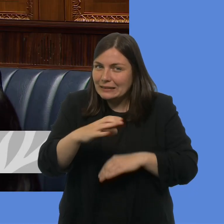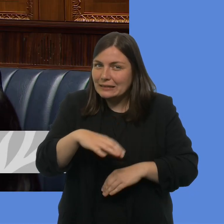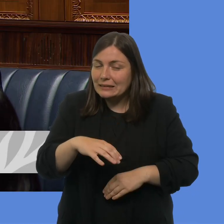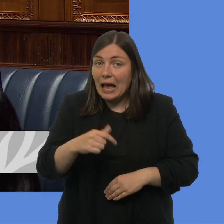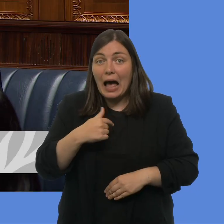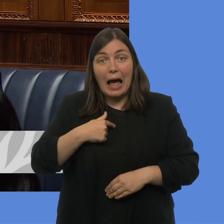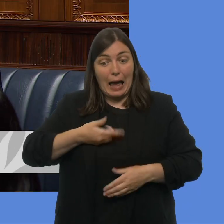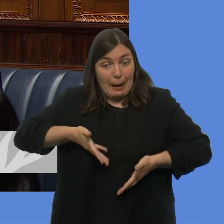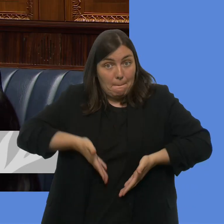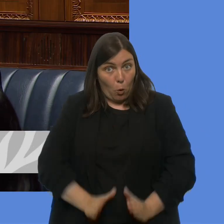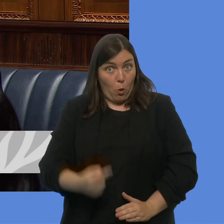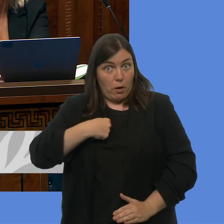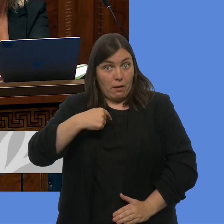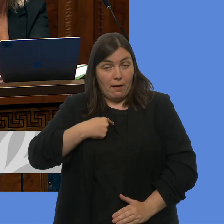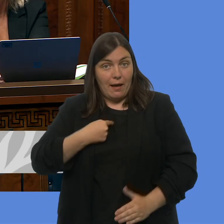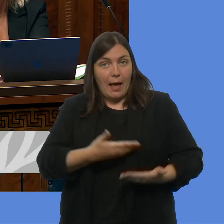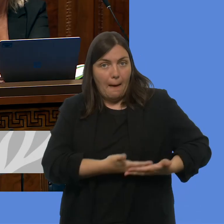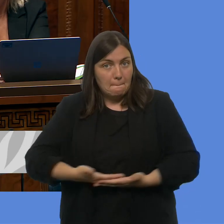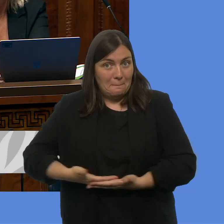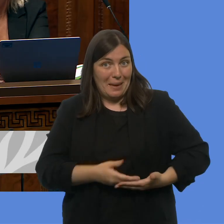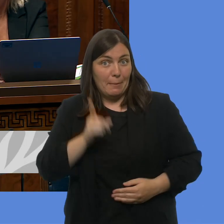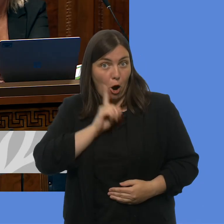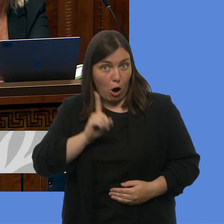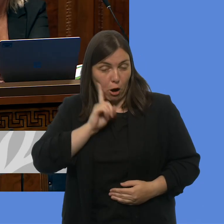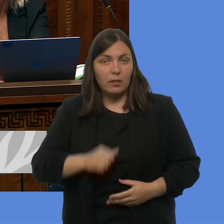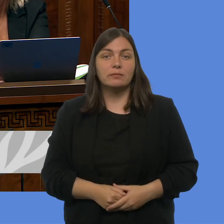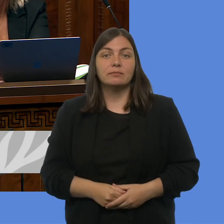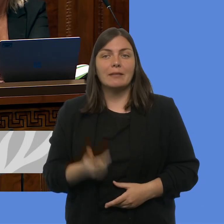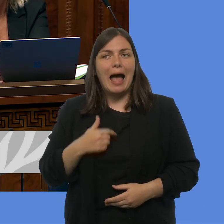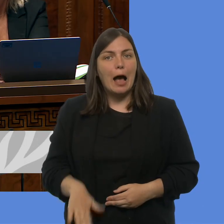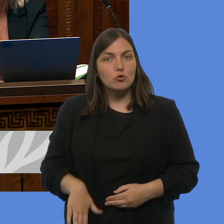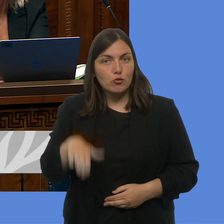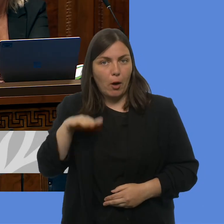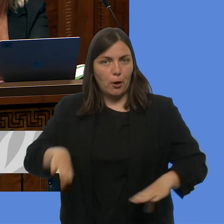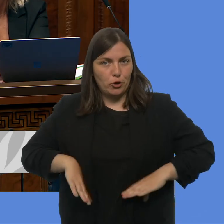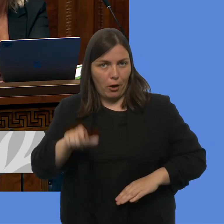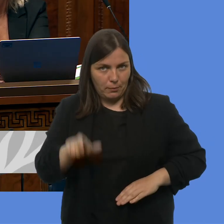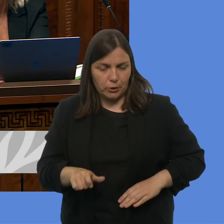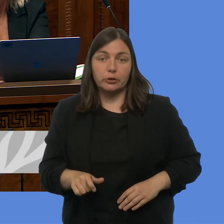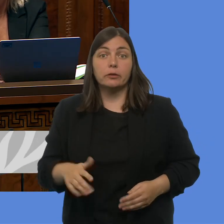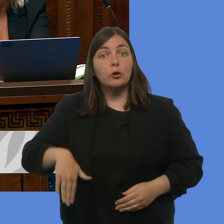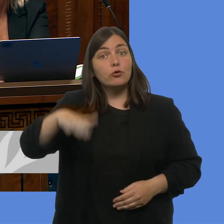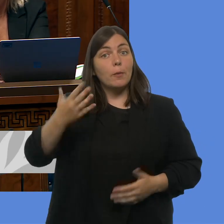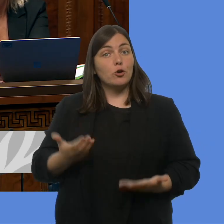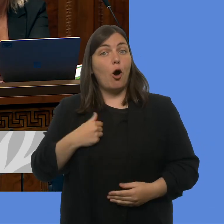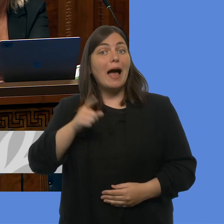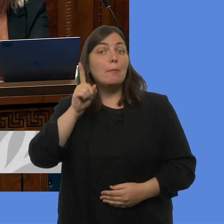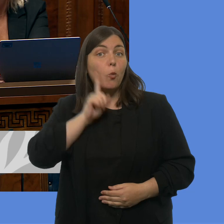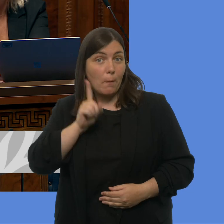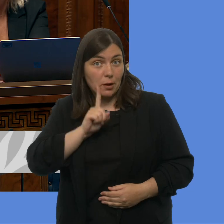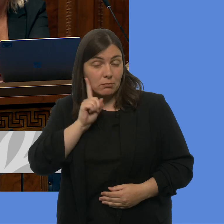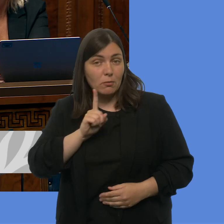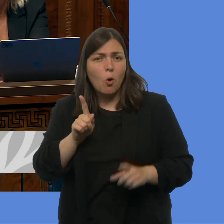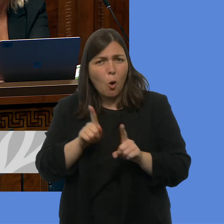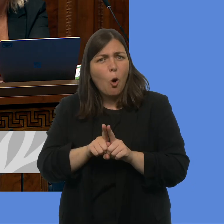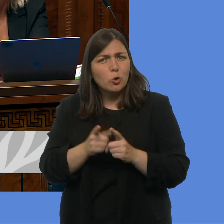baby girl. I grew into a teenager, and I'm now a fully fledged woman. There are also trans women in our community, and if